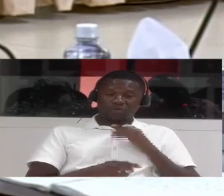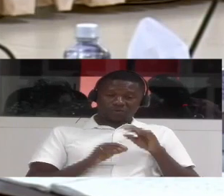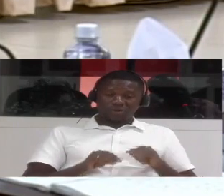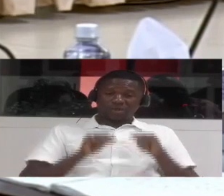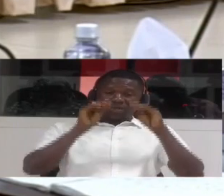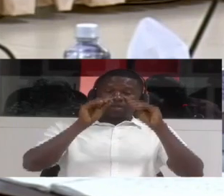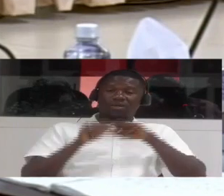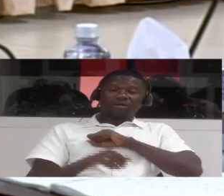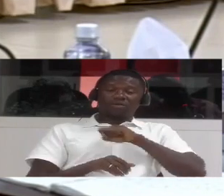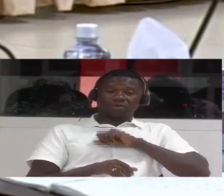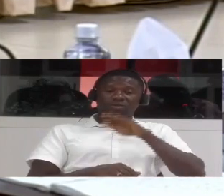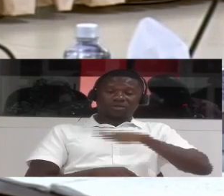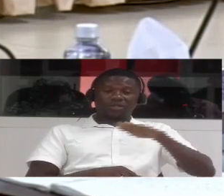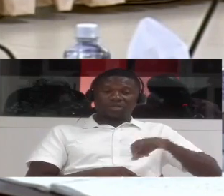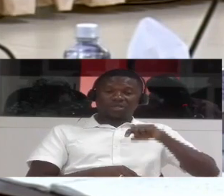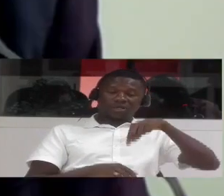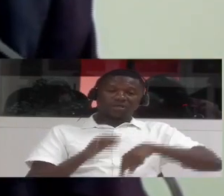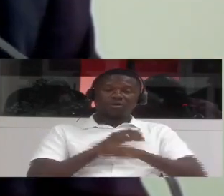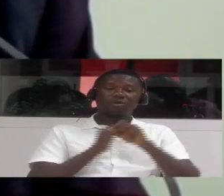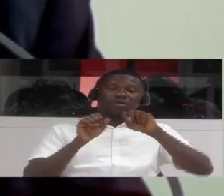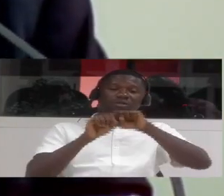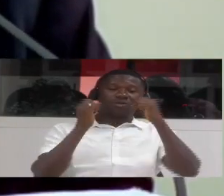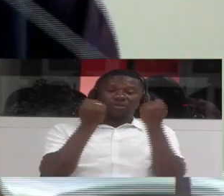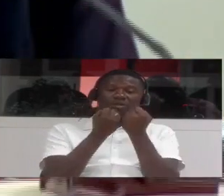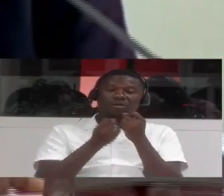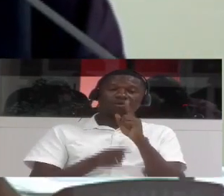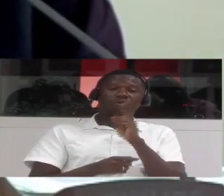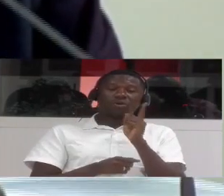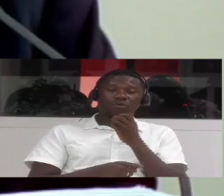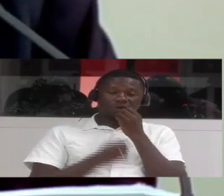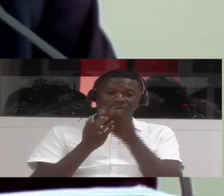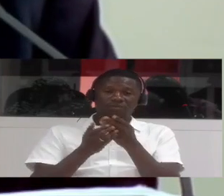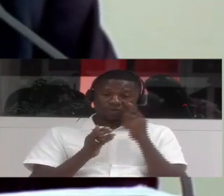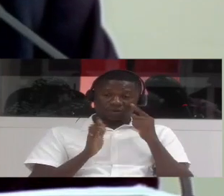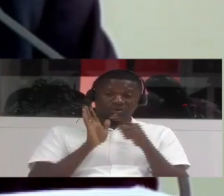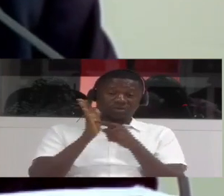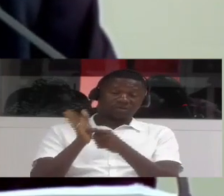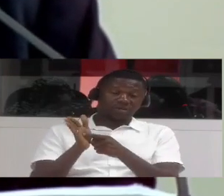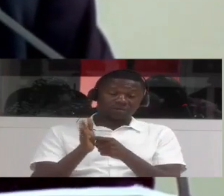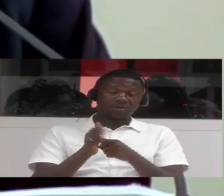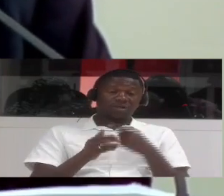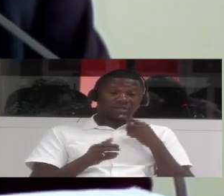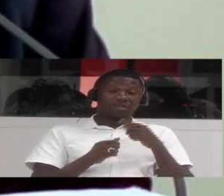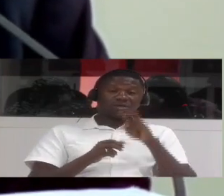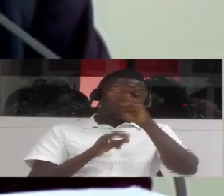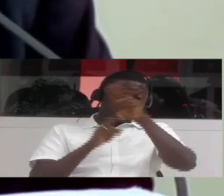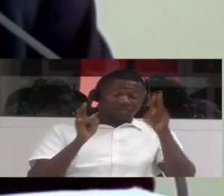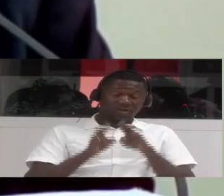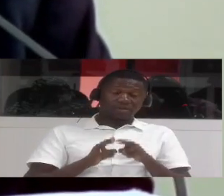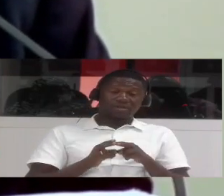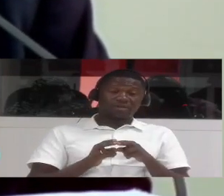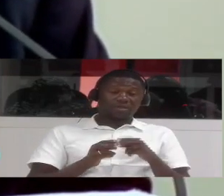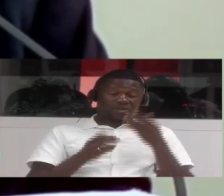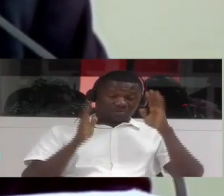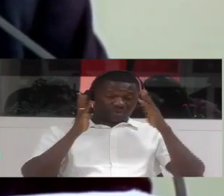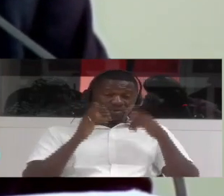our children in our society. What you have referred to as a universal phenomenon,